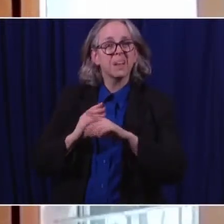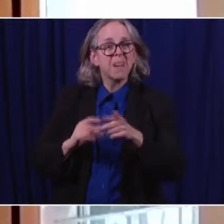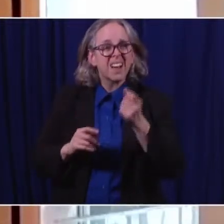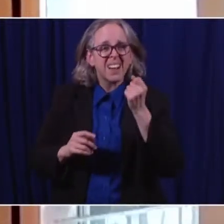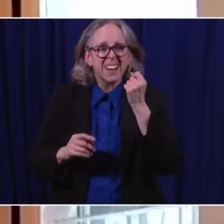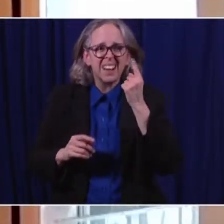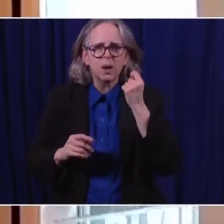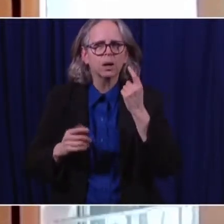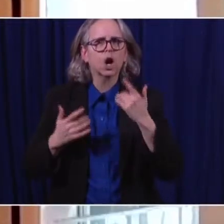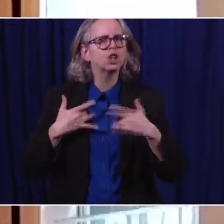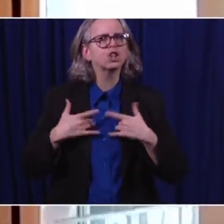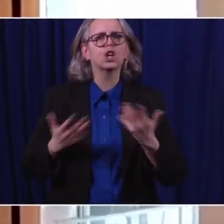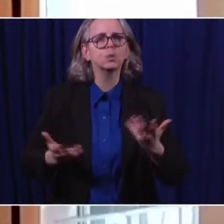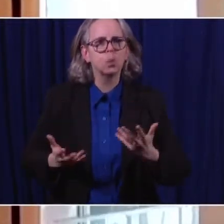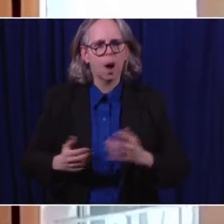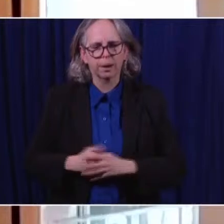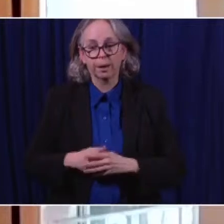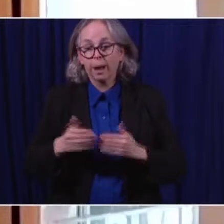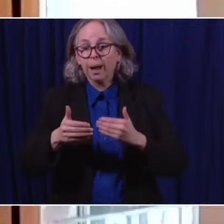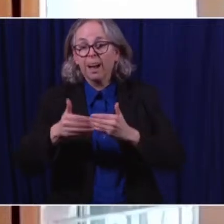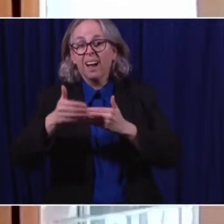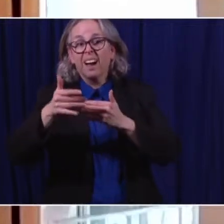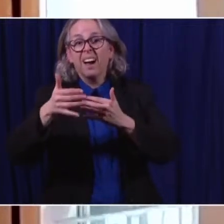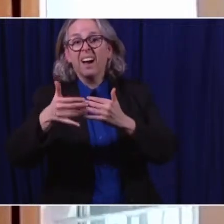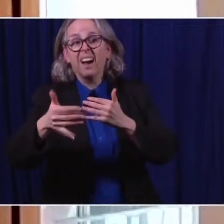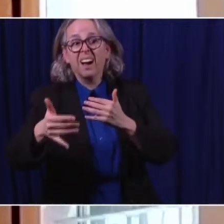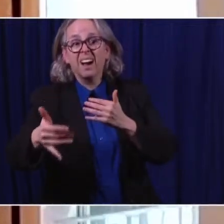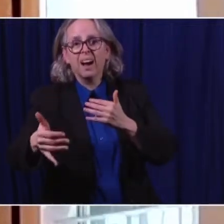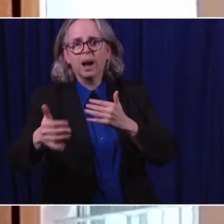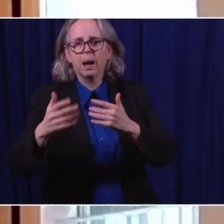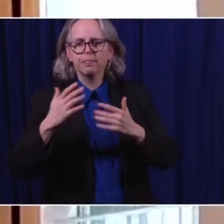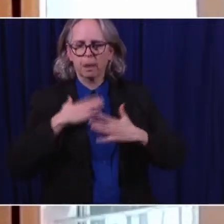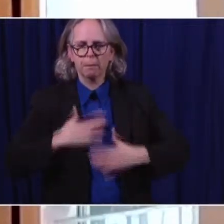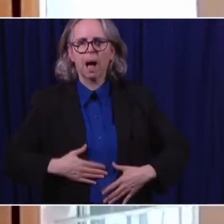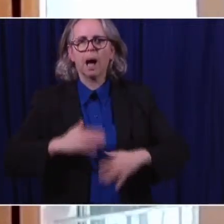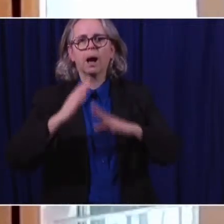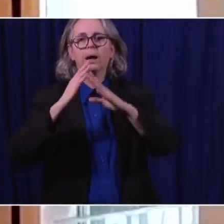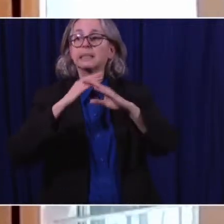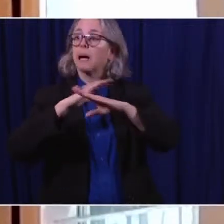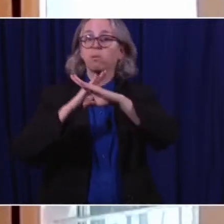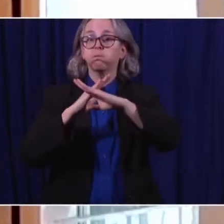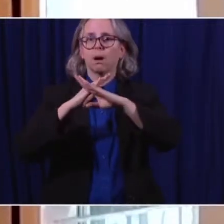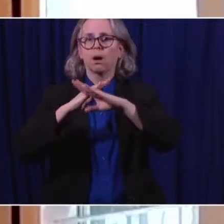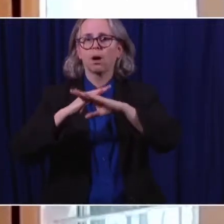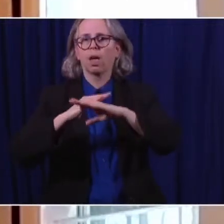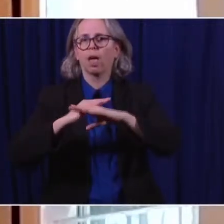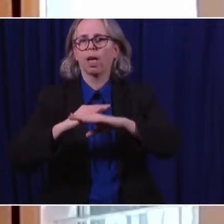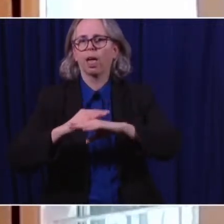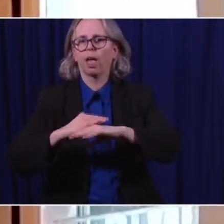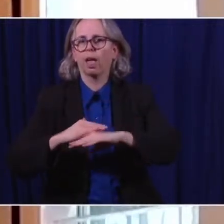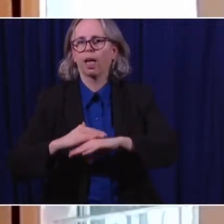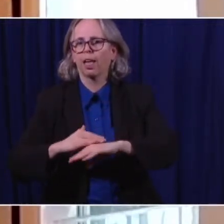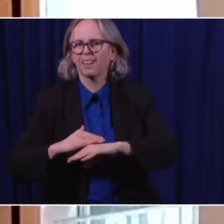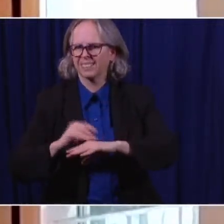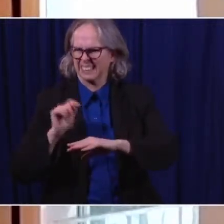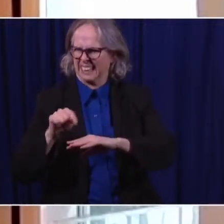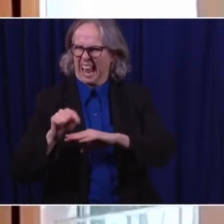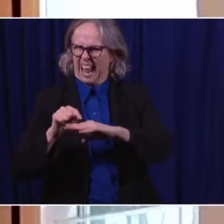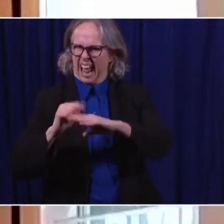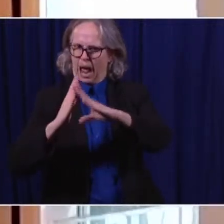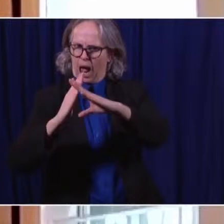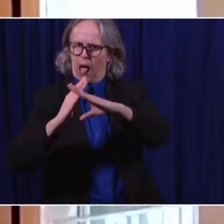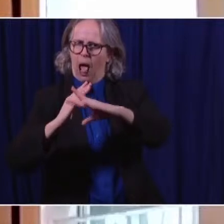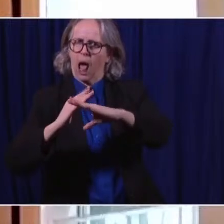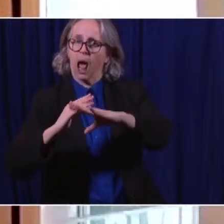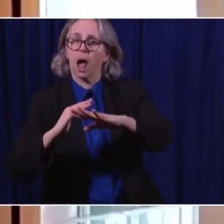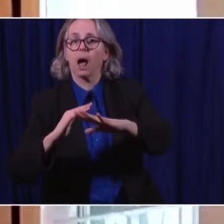becomes about a waning of that immunity that we have much more confidence